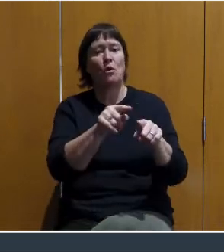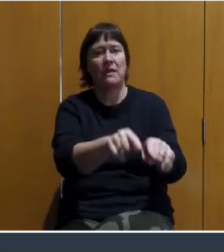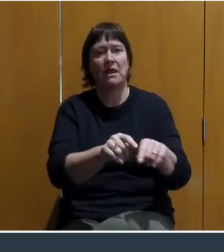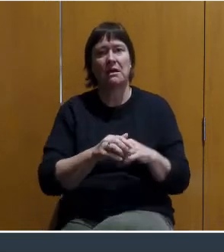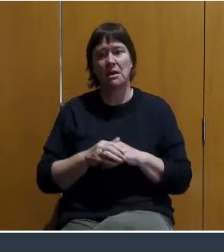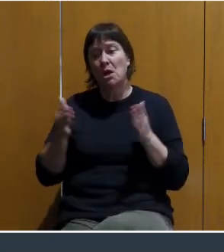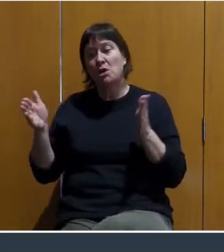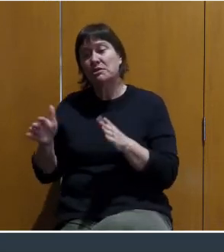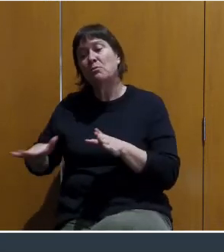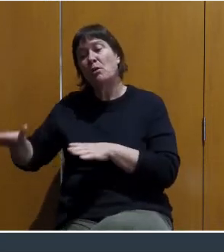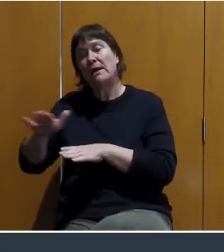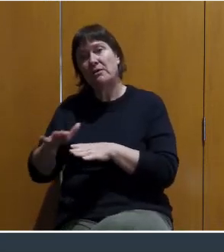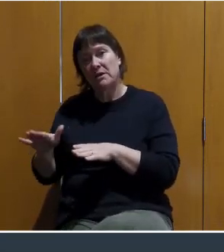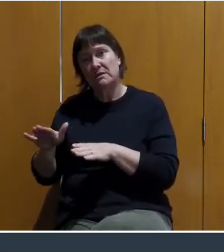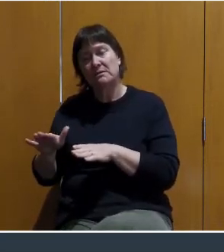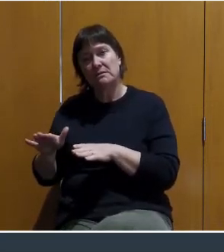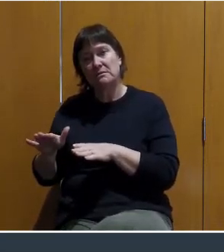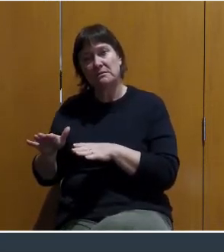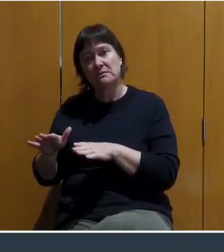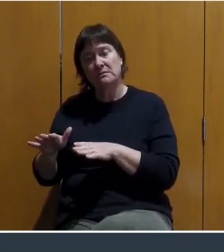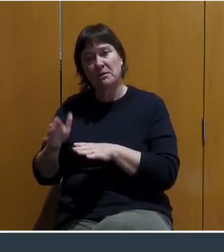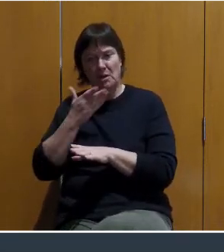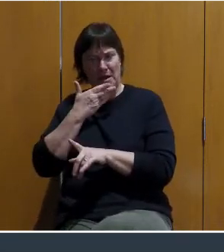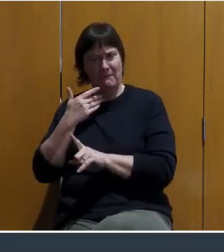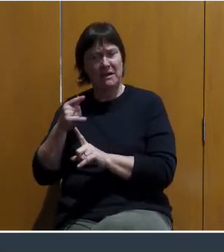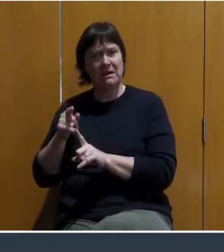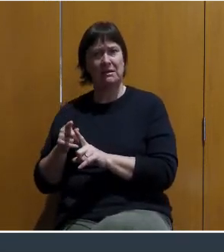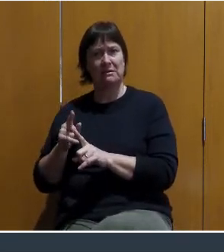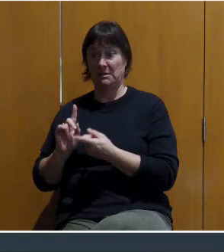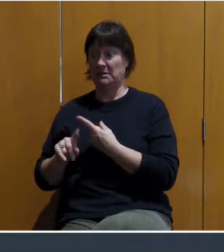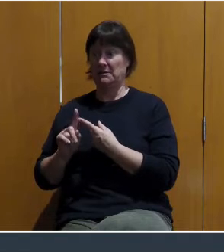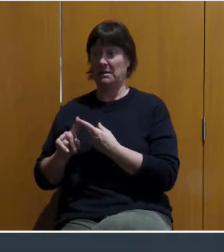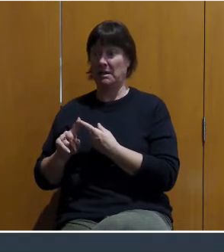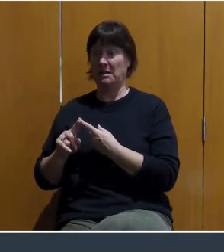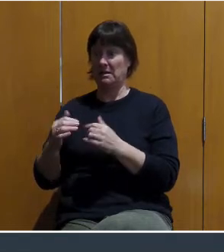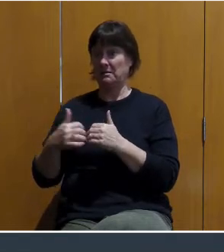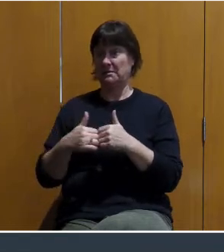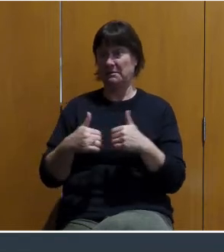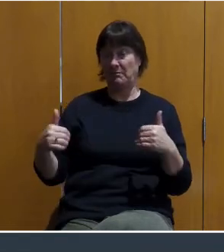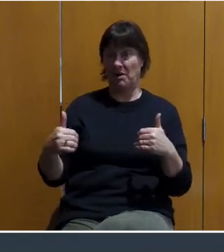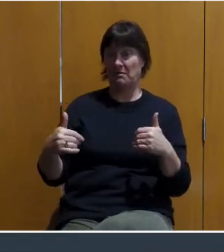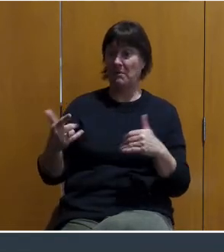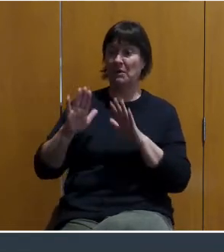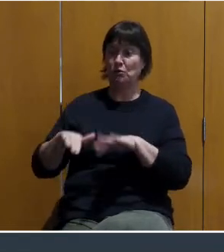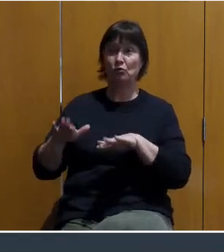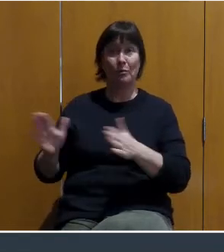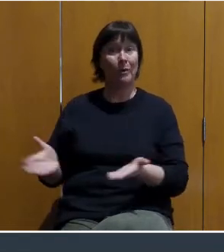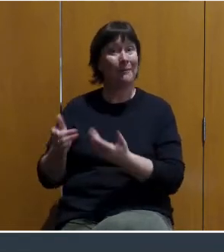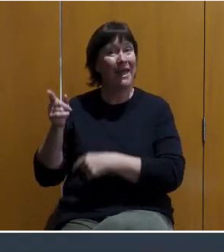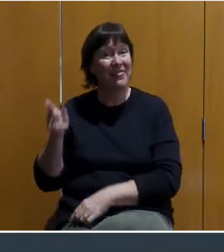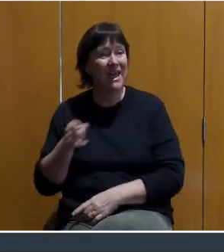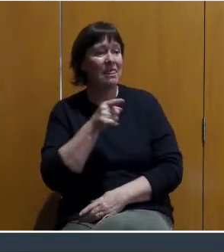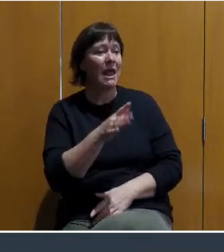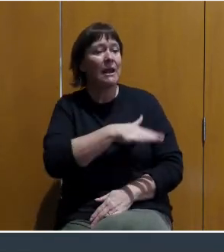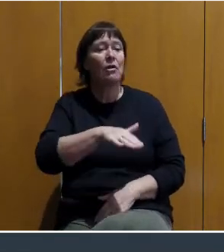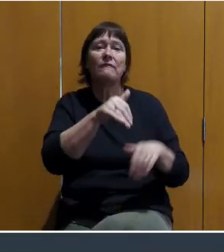Small areas that you have created in the bush zone that are very attractive, you can still keep them separate for children to play in.